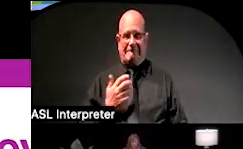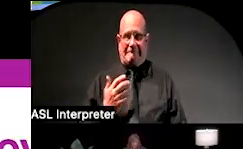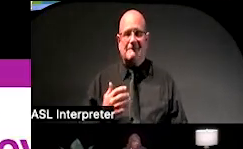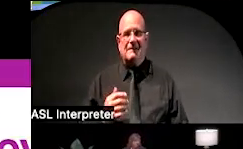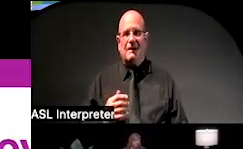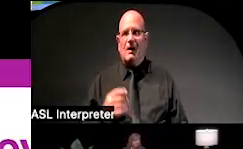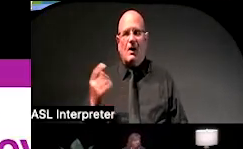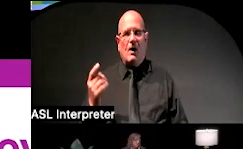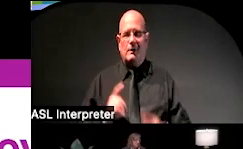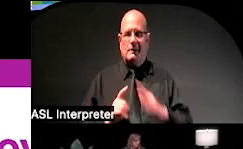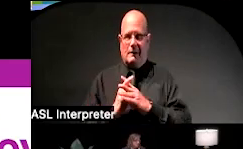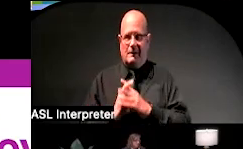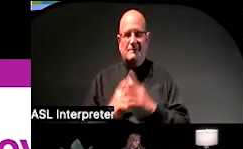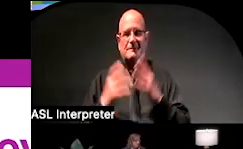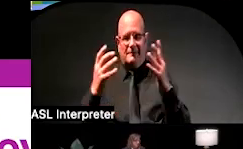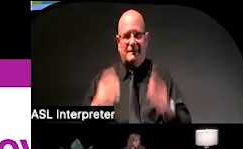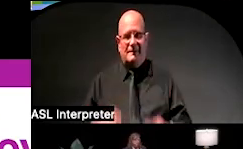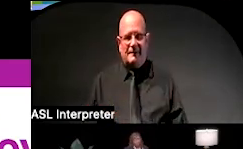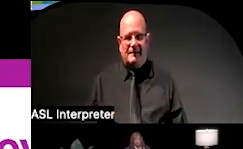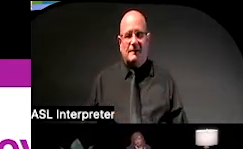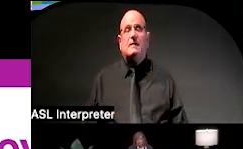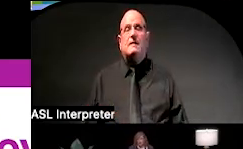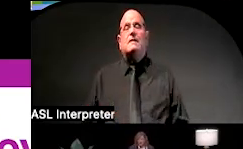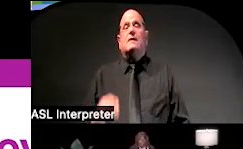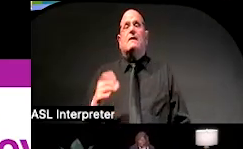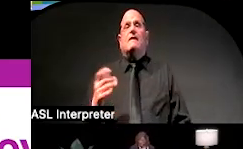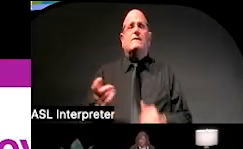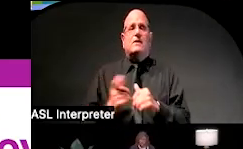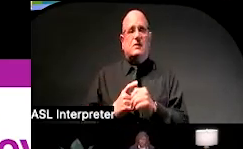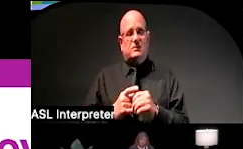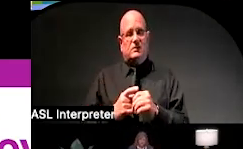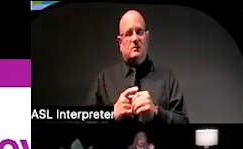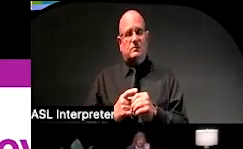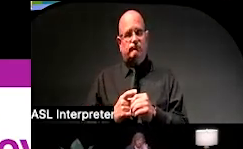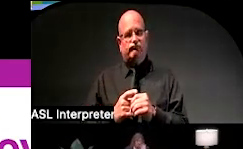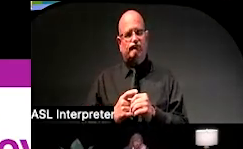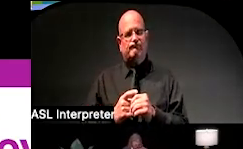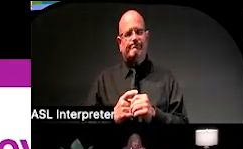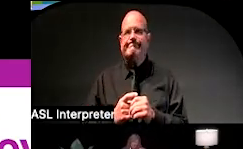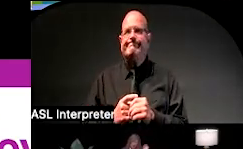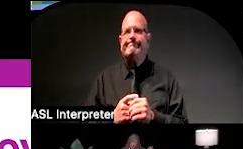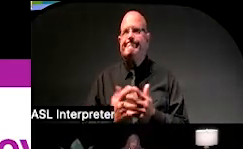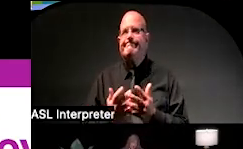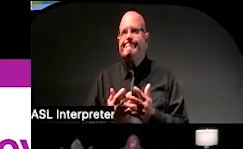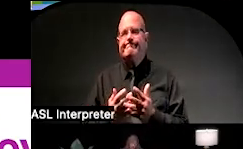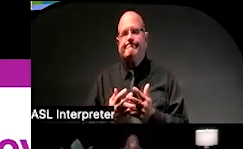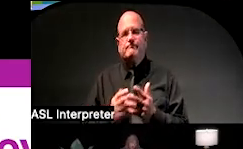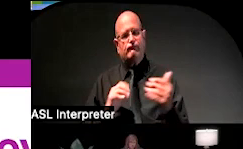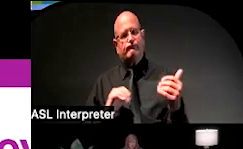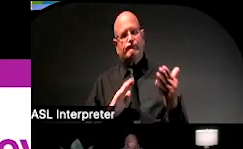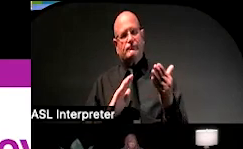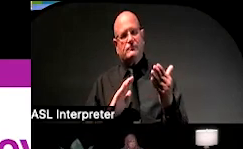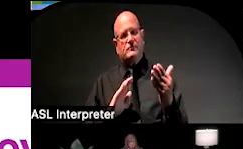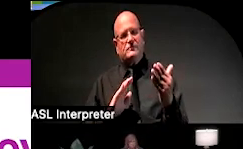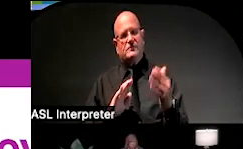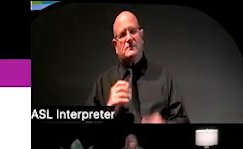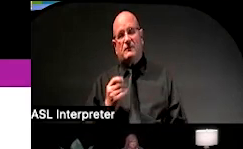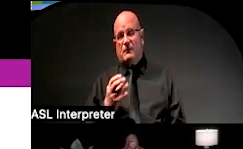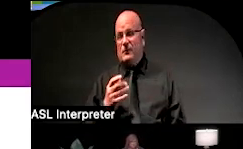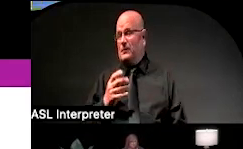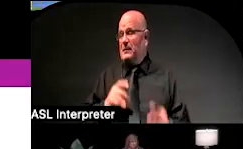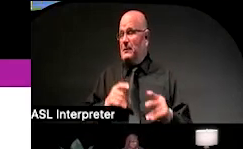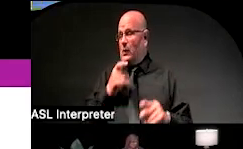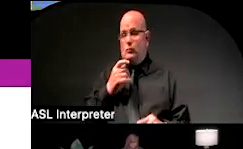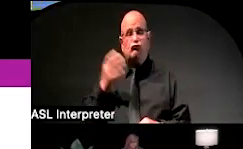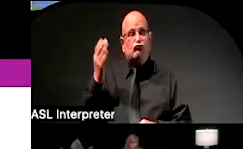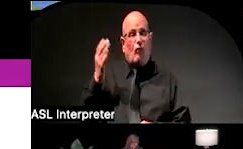The moment. So first I wanted to just kind of address, and we had a couple of speakers who addressed some of